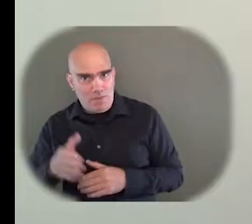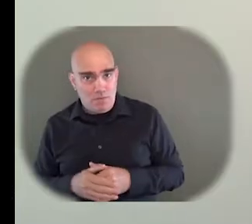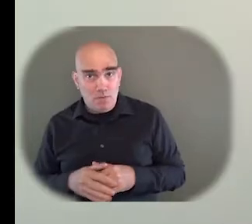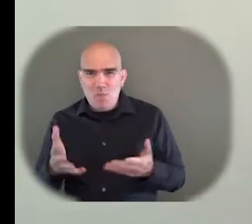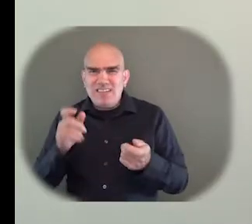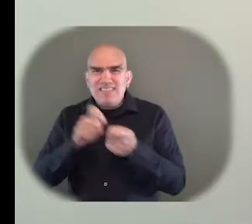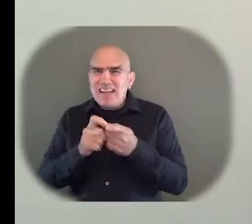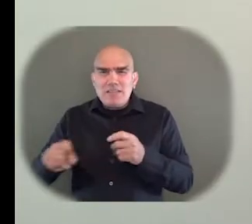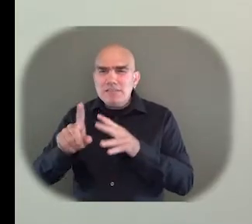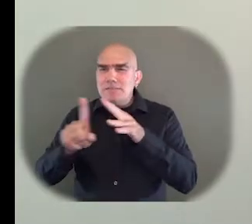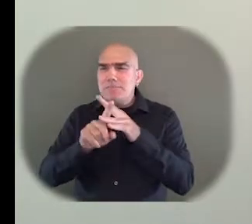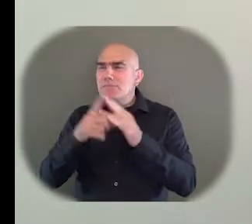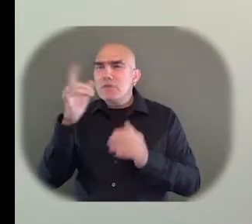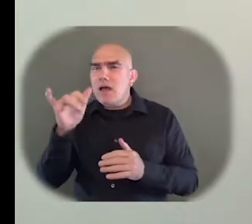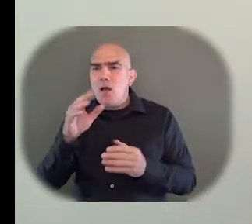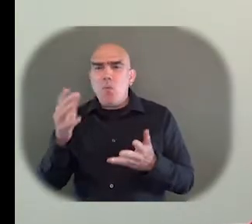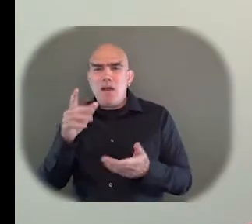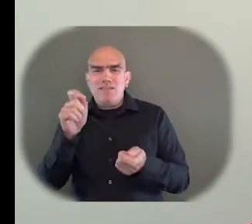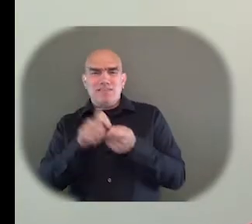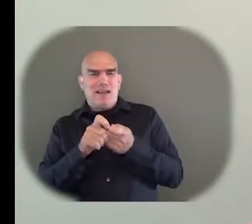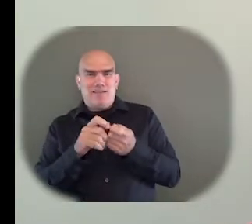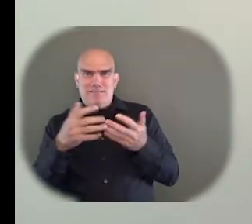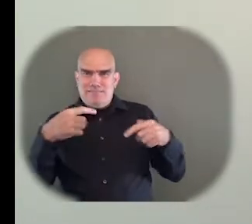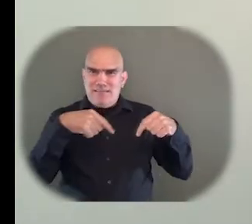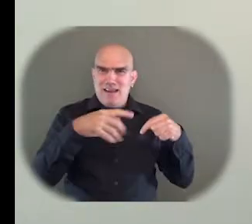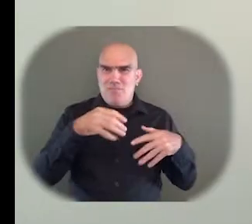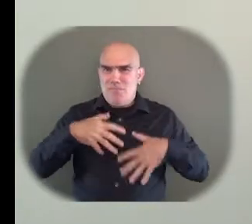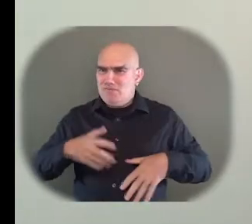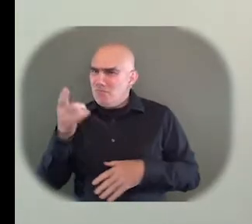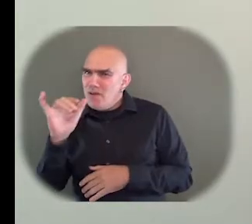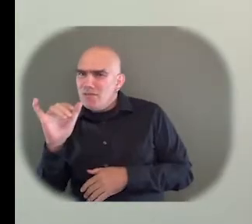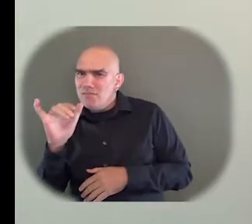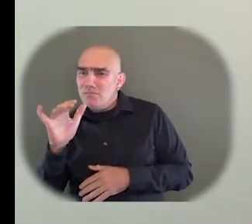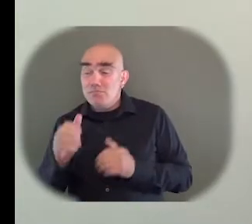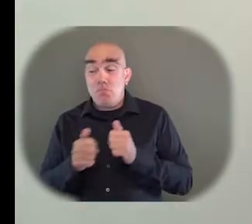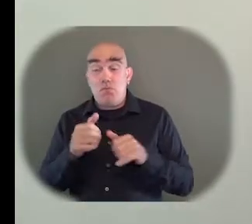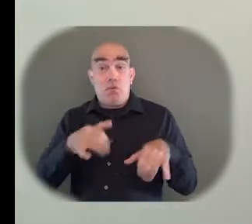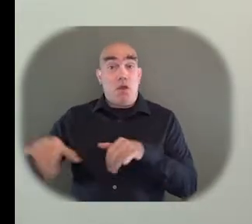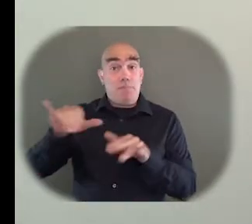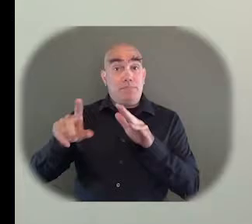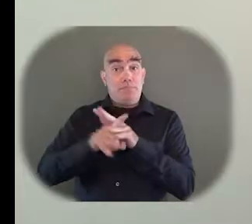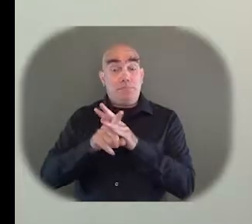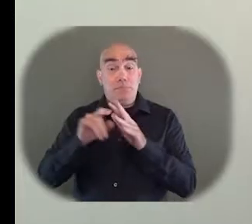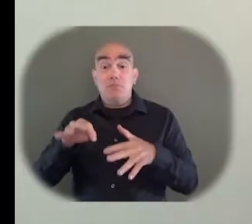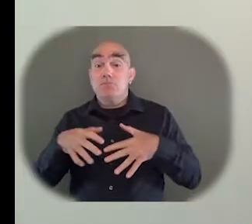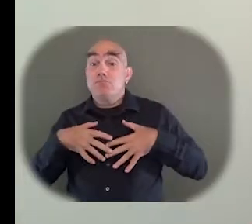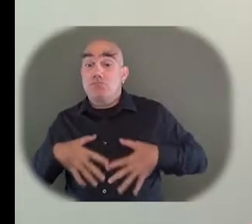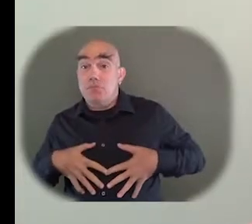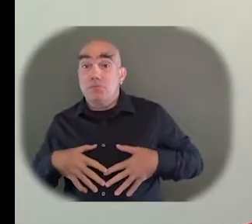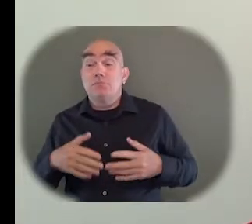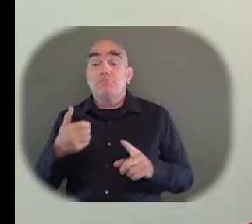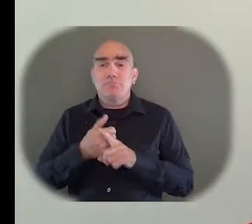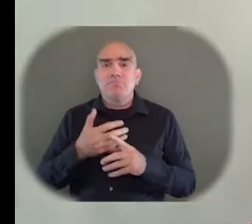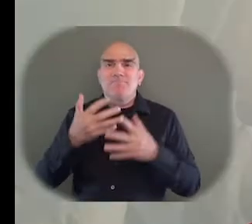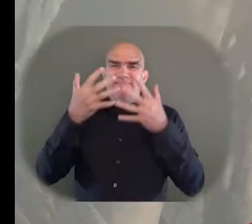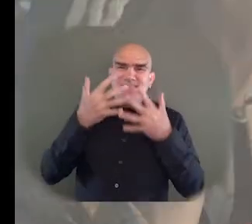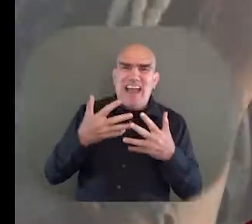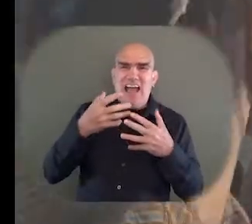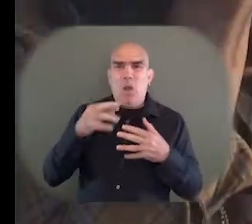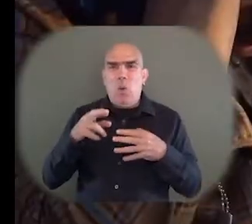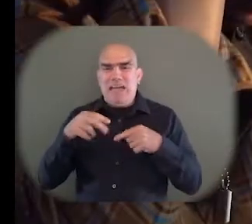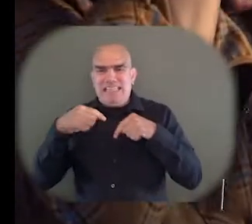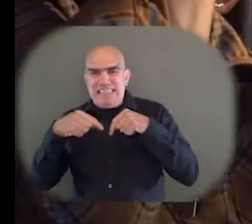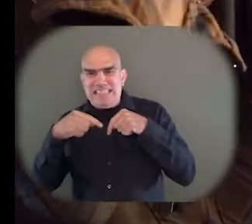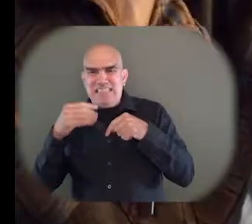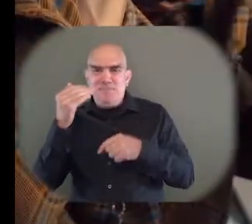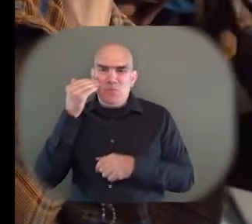are these symptoms, and what exactly do anxiety and depression look like? The most common symptoms of depression can include a sad